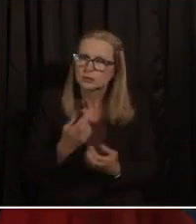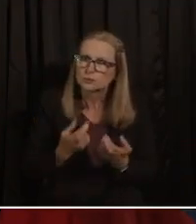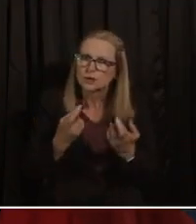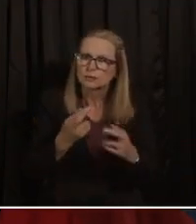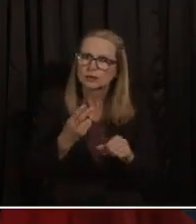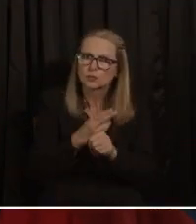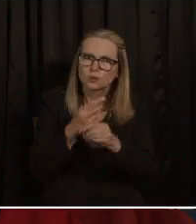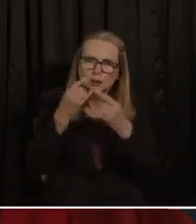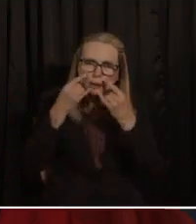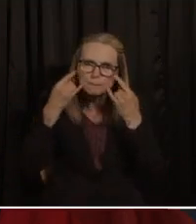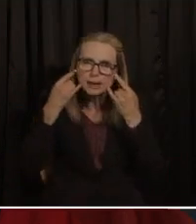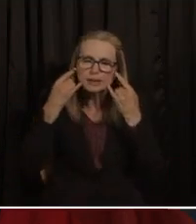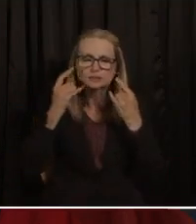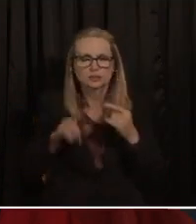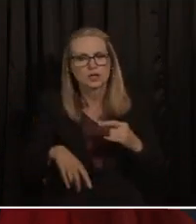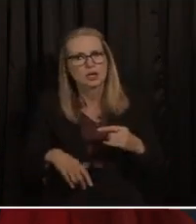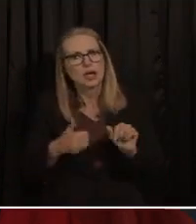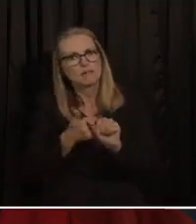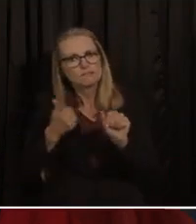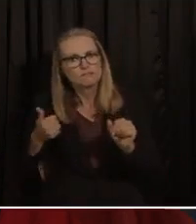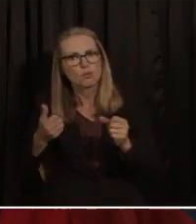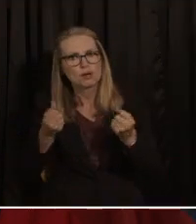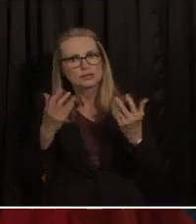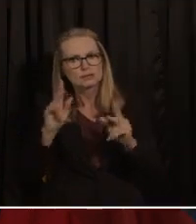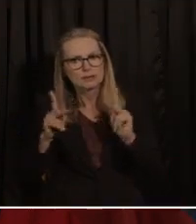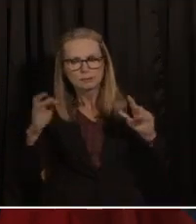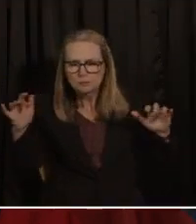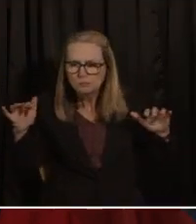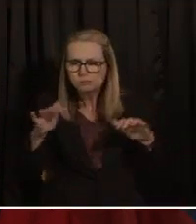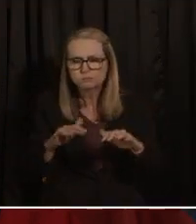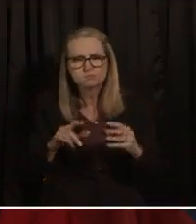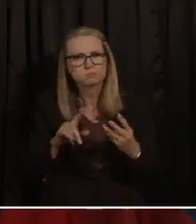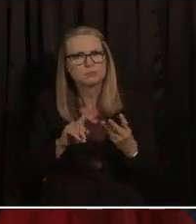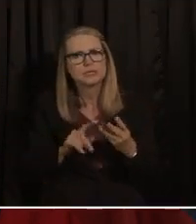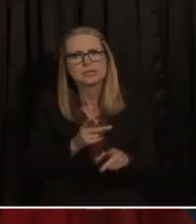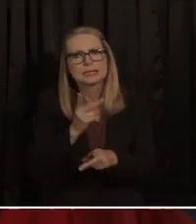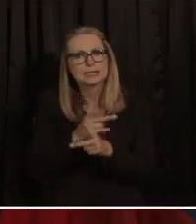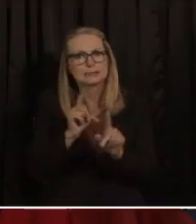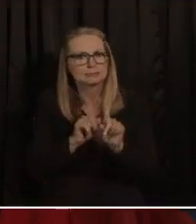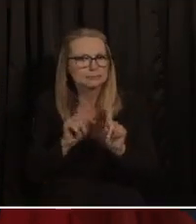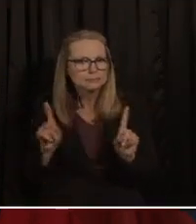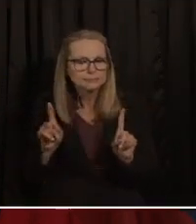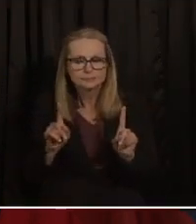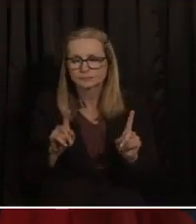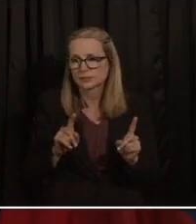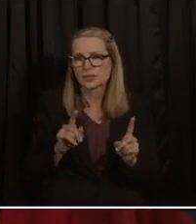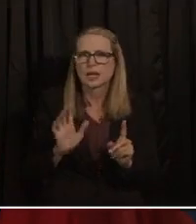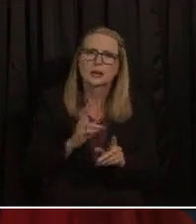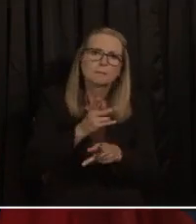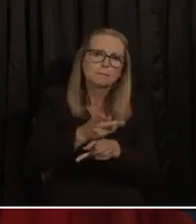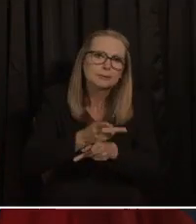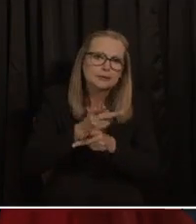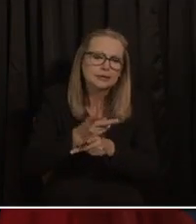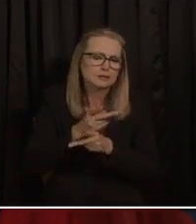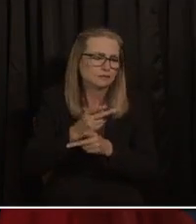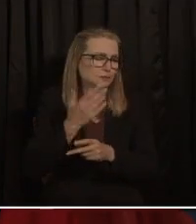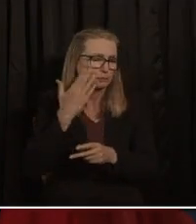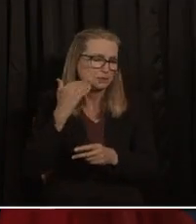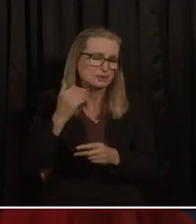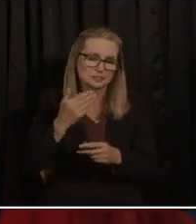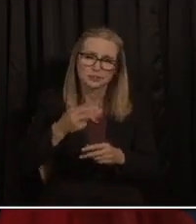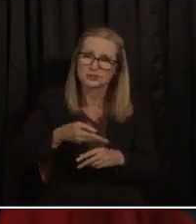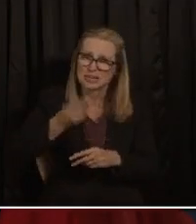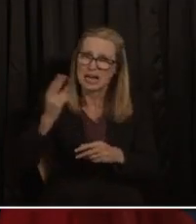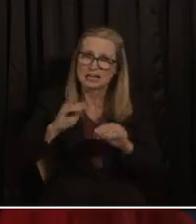large indoor gatherings, to be social distant where you can, and to just be cautious about the high level of spread in